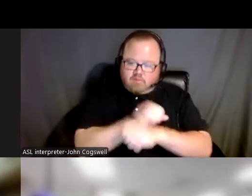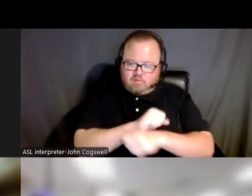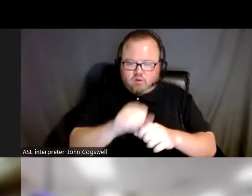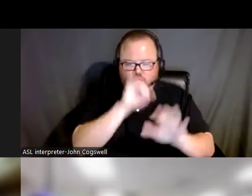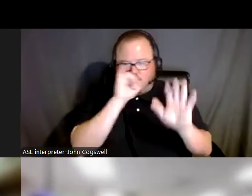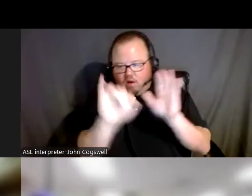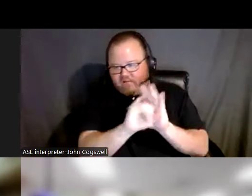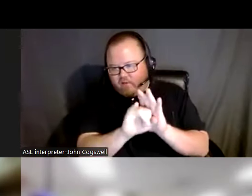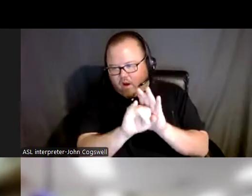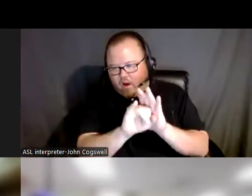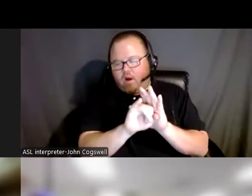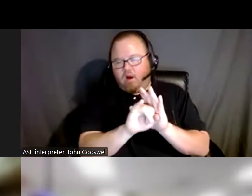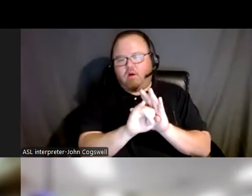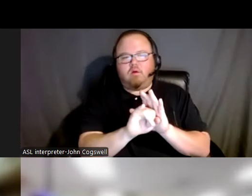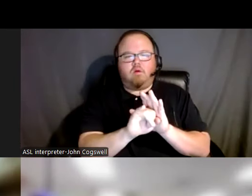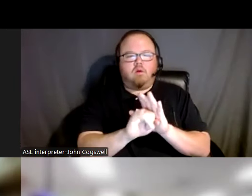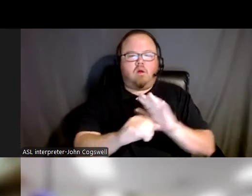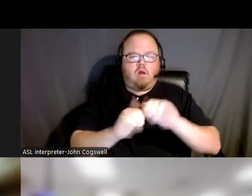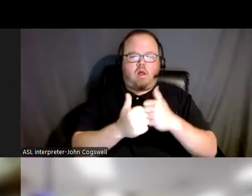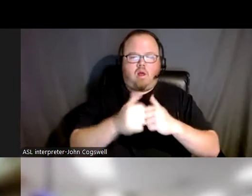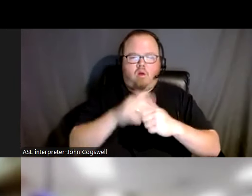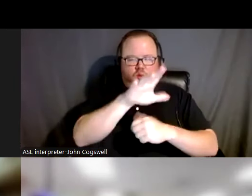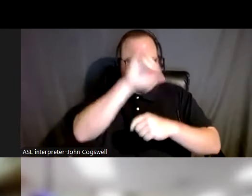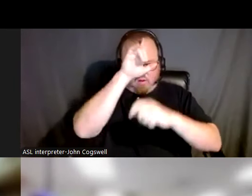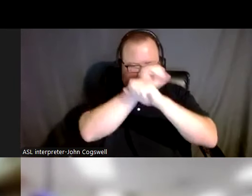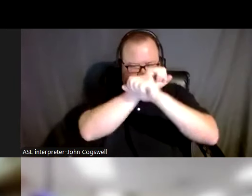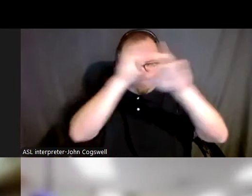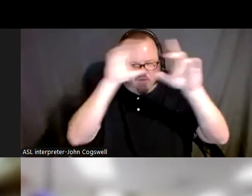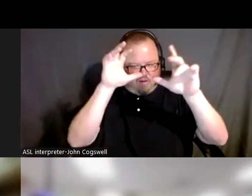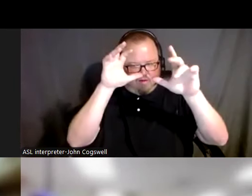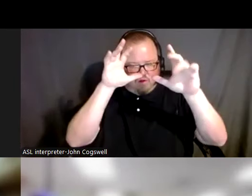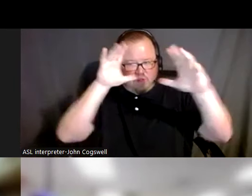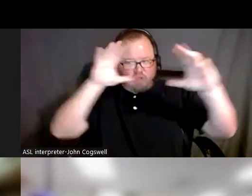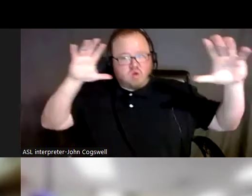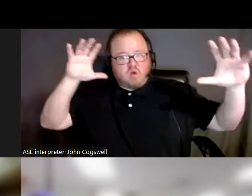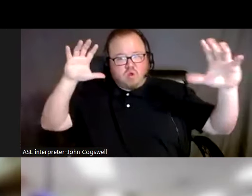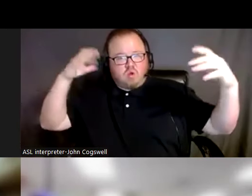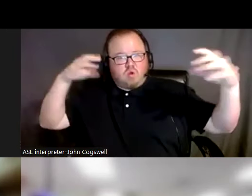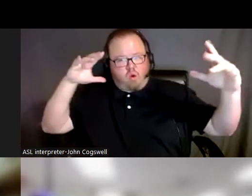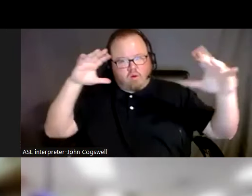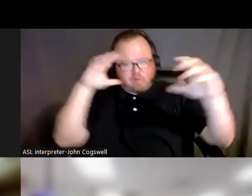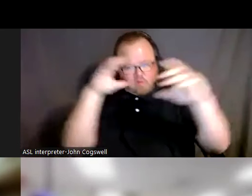identify how developed is that image? How thought out is this process?